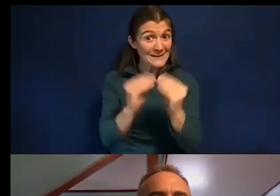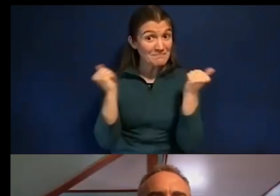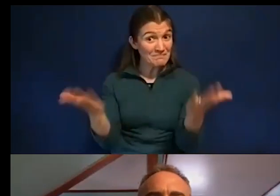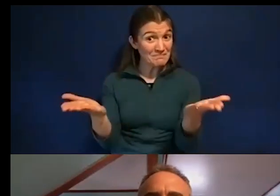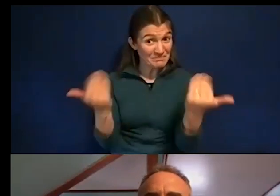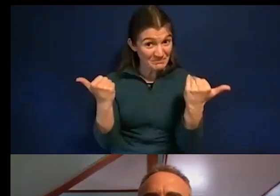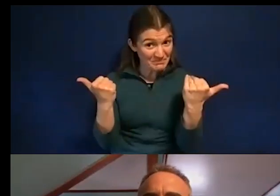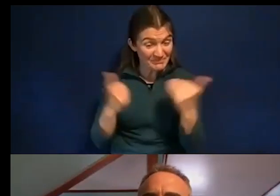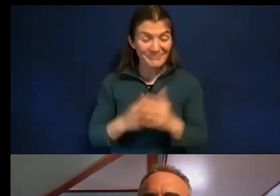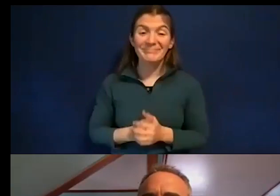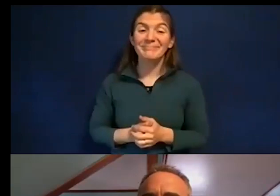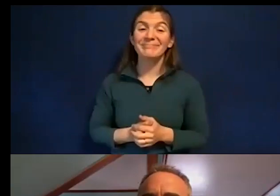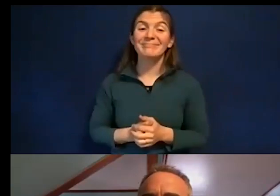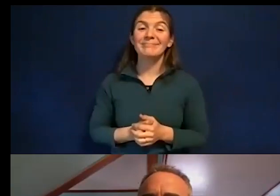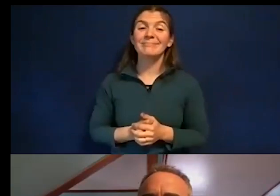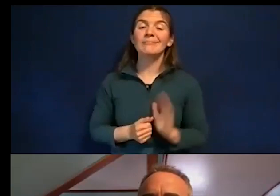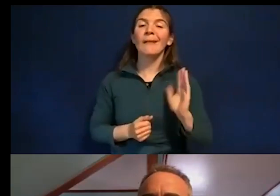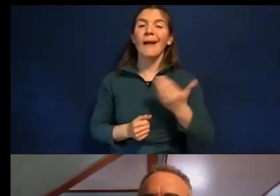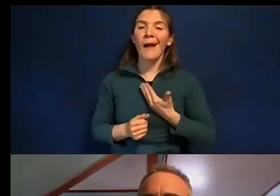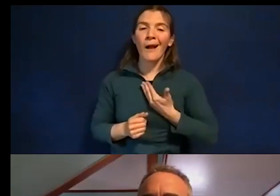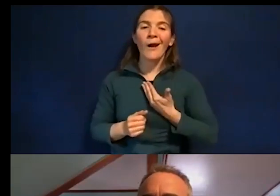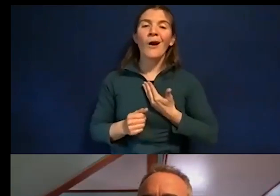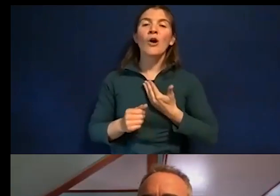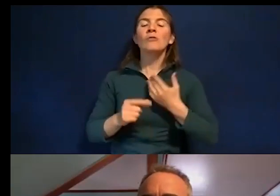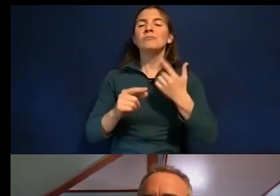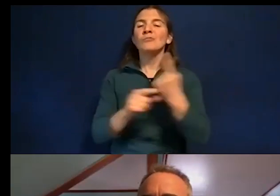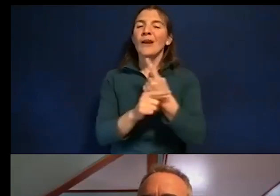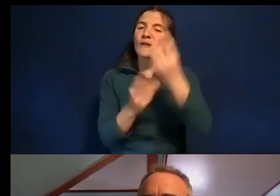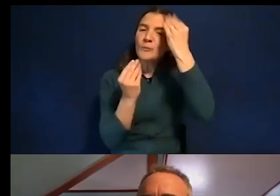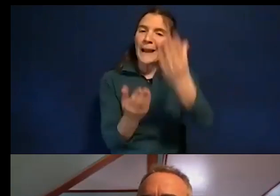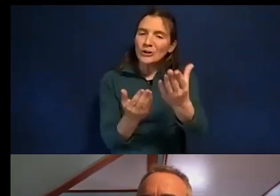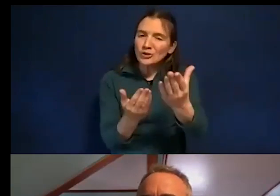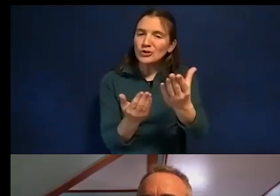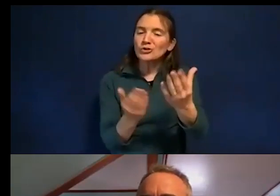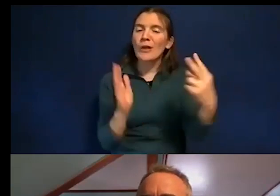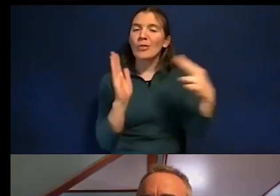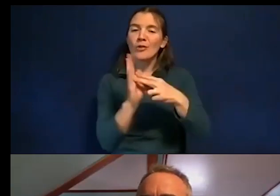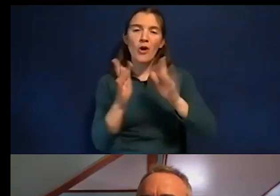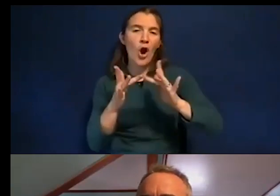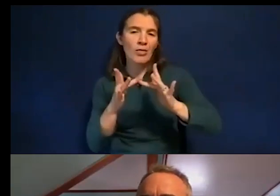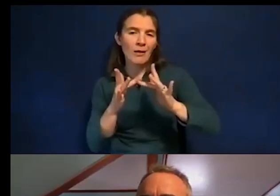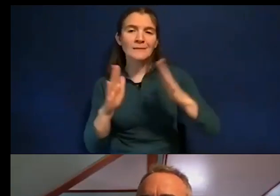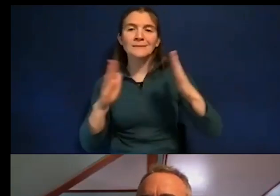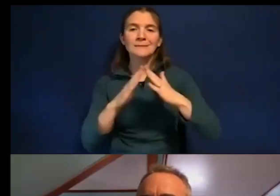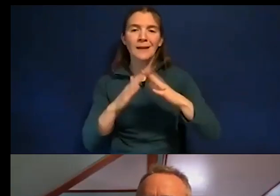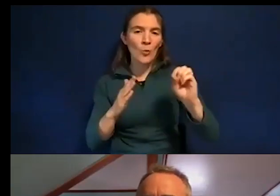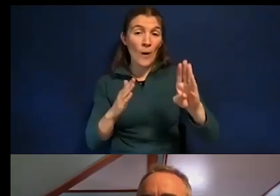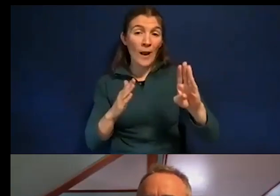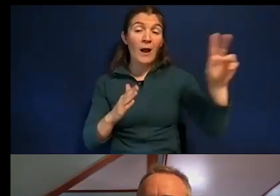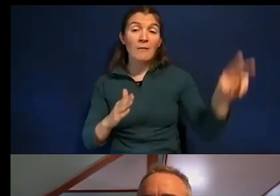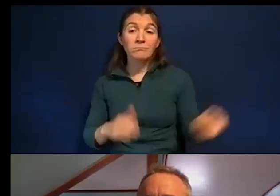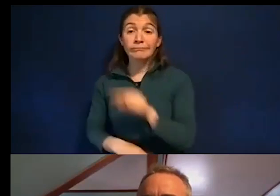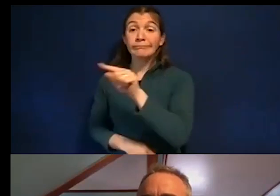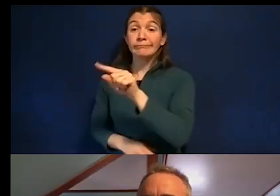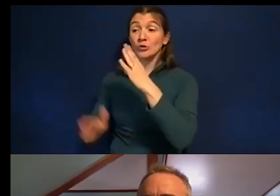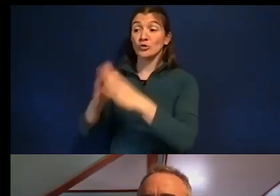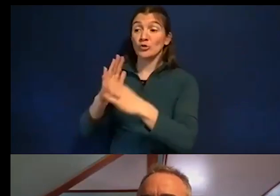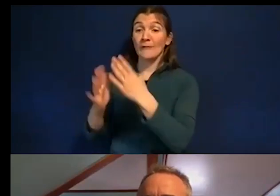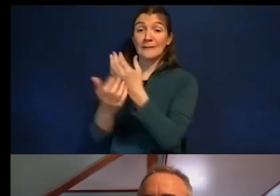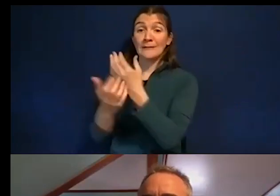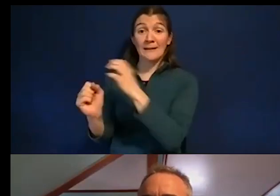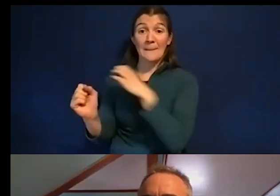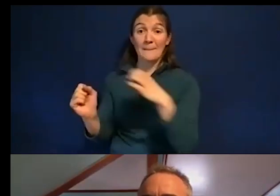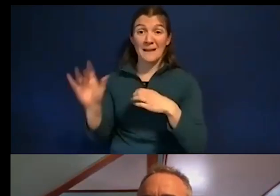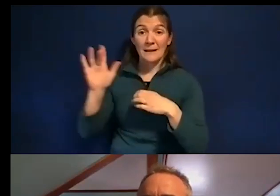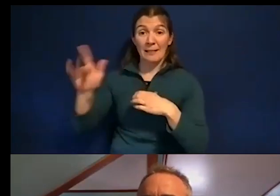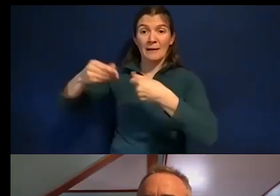The regular backup material is available online on the town's website under the Traffic Safety Committee